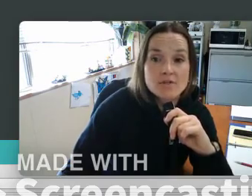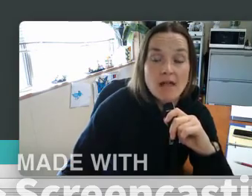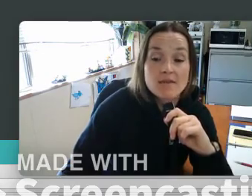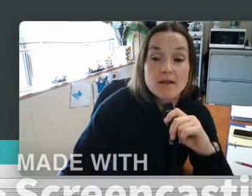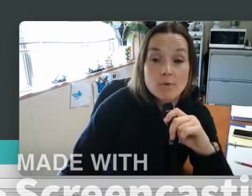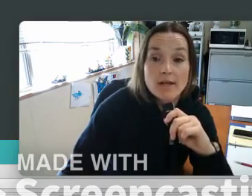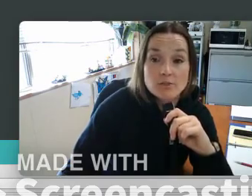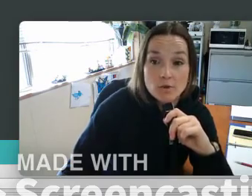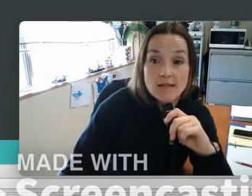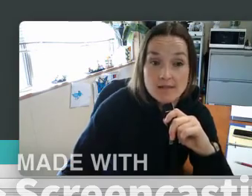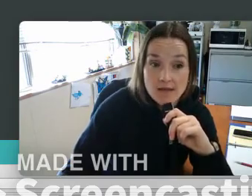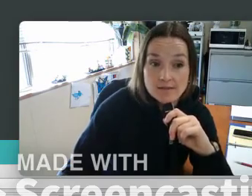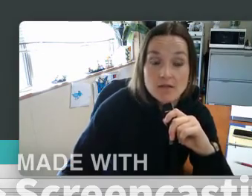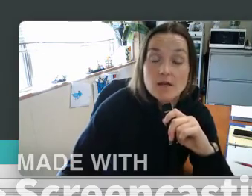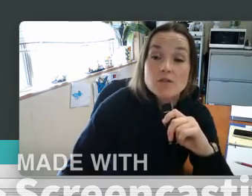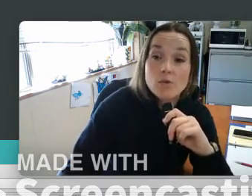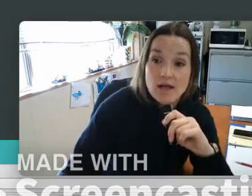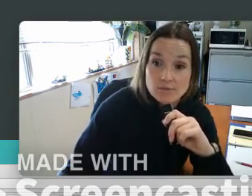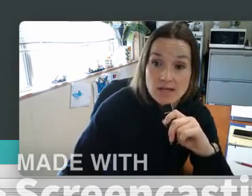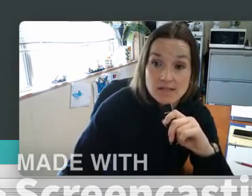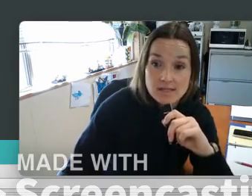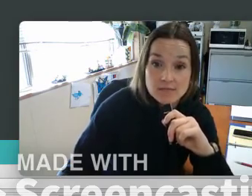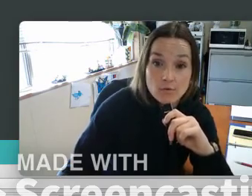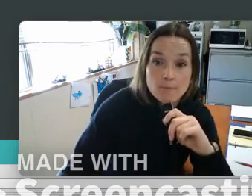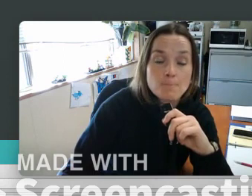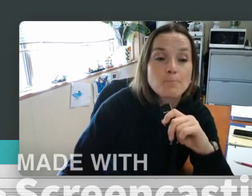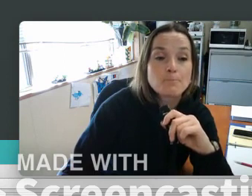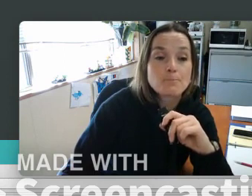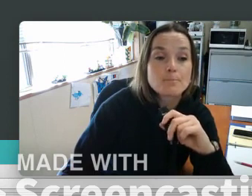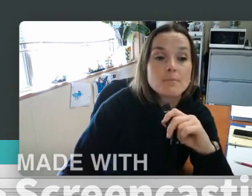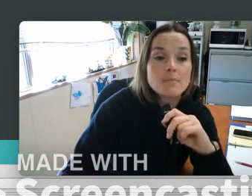when you sign the WH word at the end. So that's what that stands for.